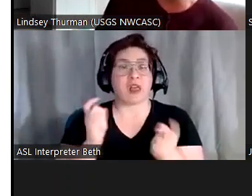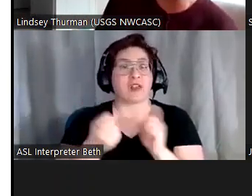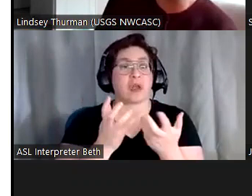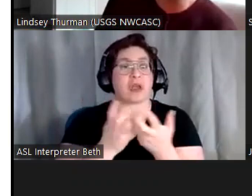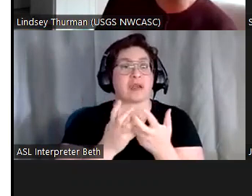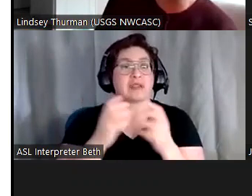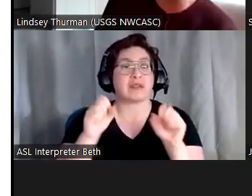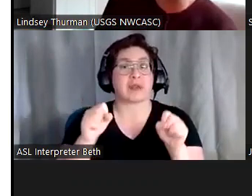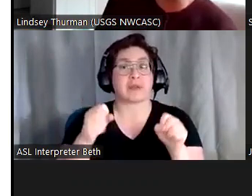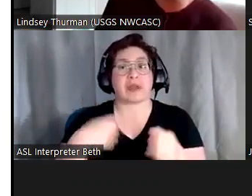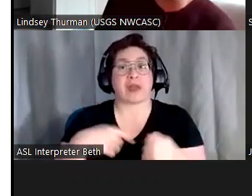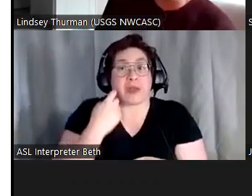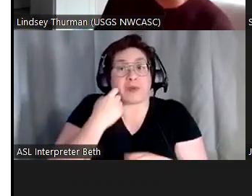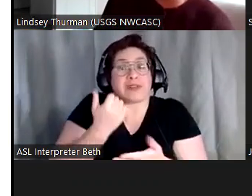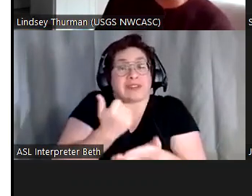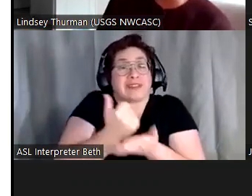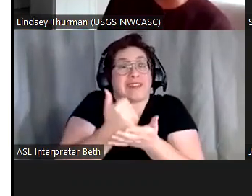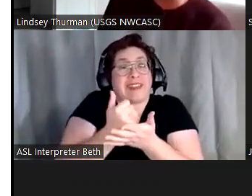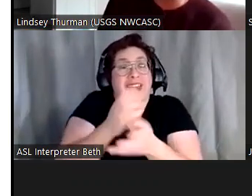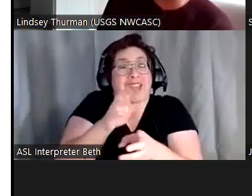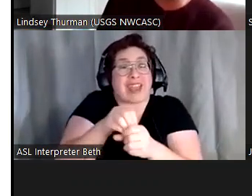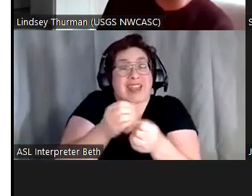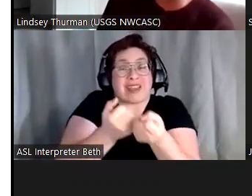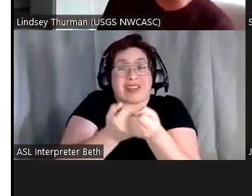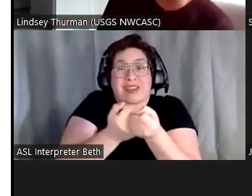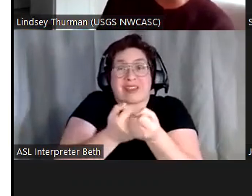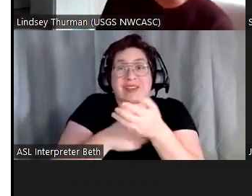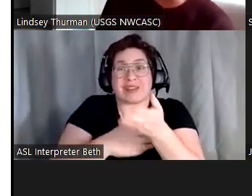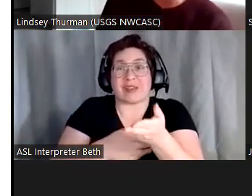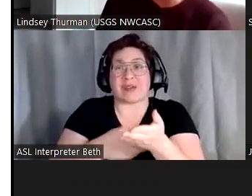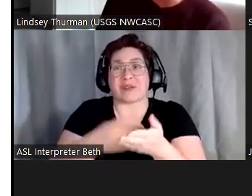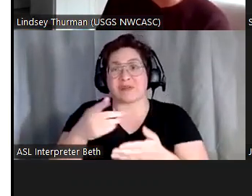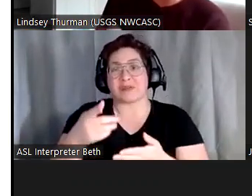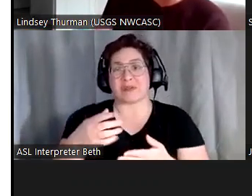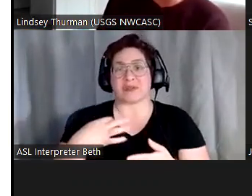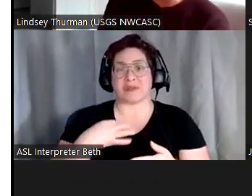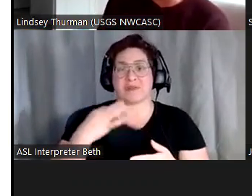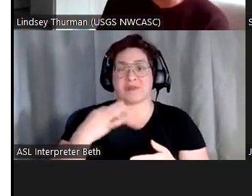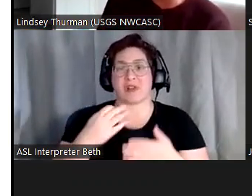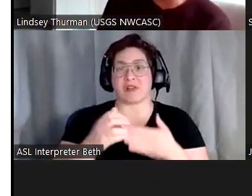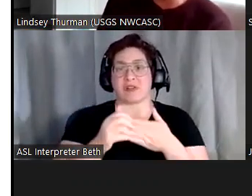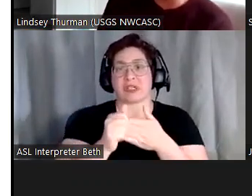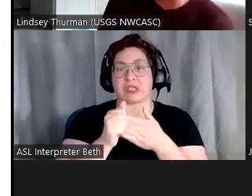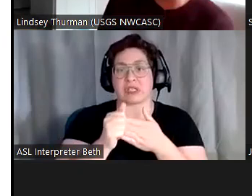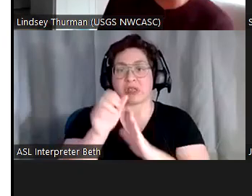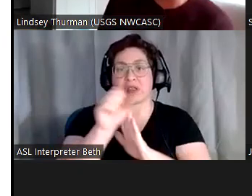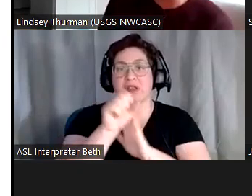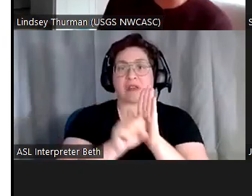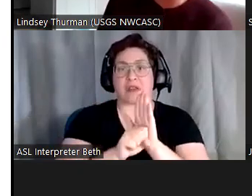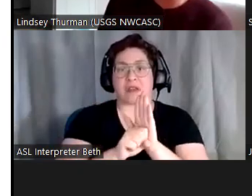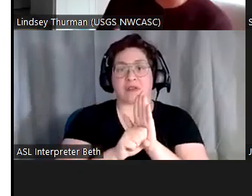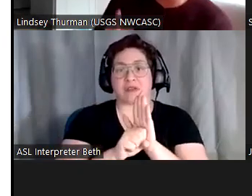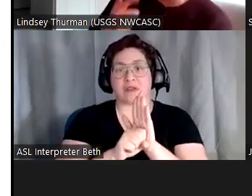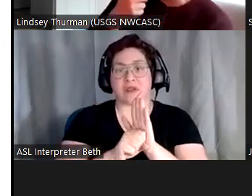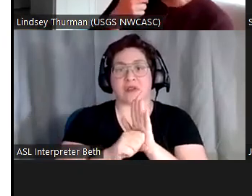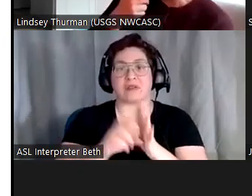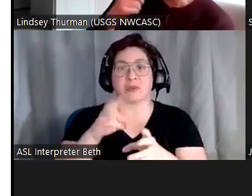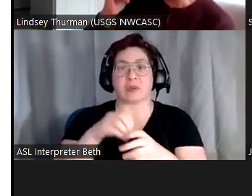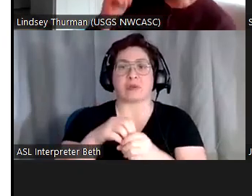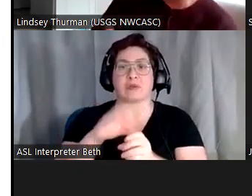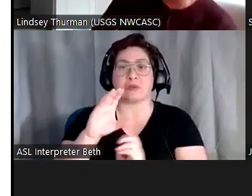helped contribute to the AFWA's voluntary guidance for states to include information on climate adaptation into their